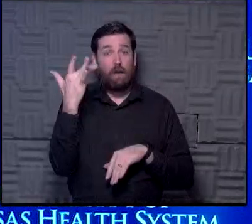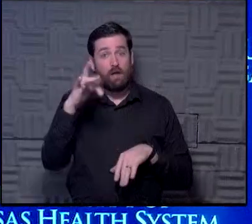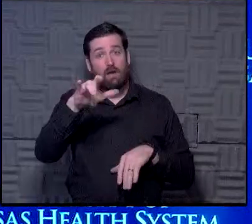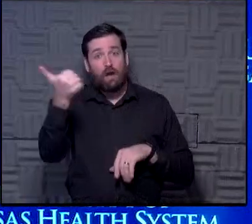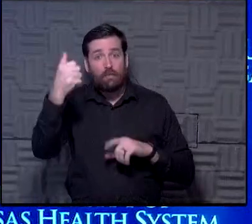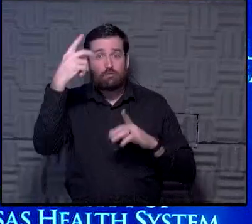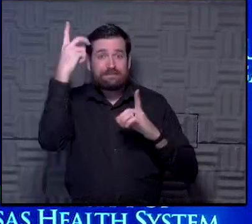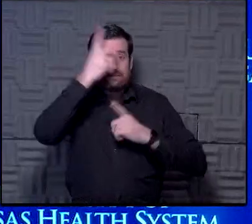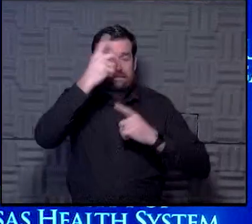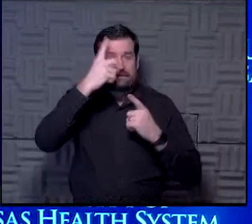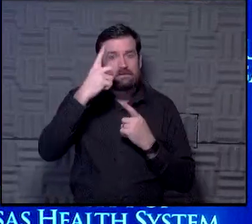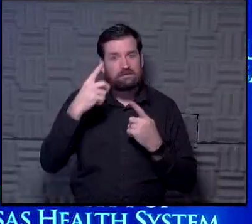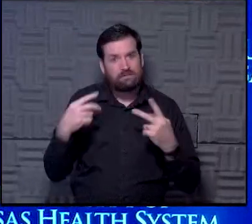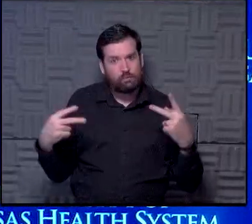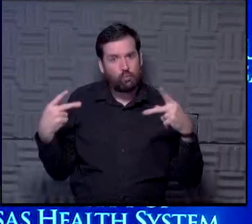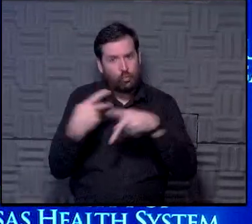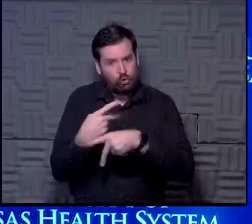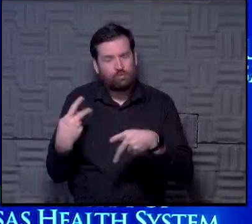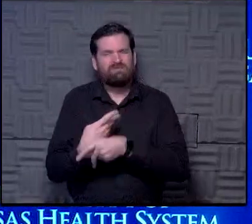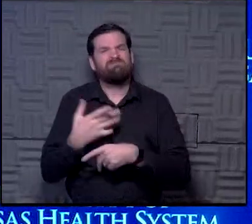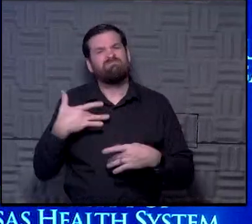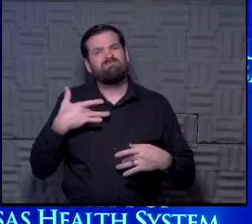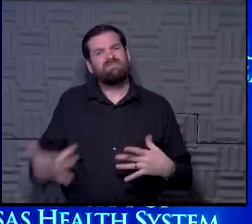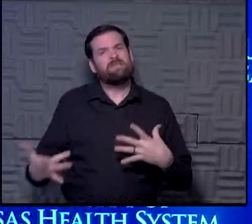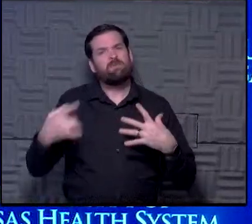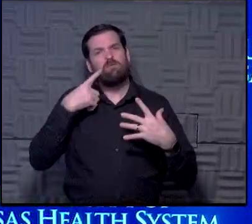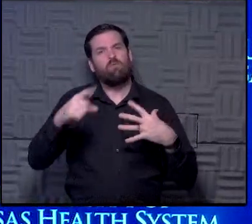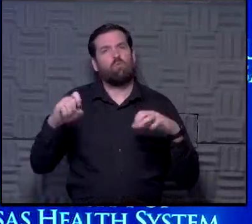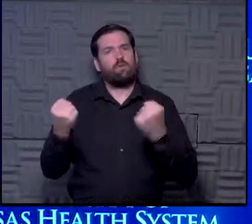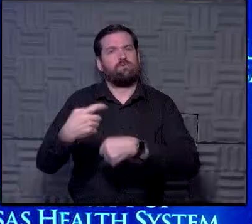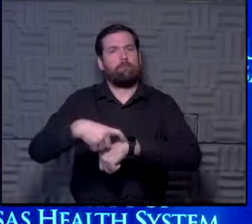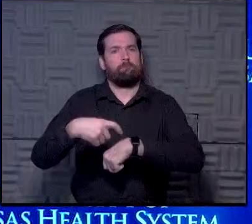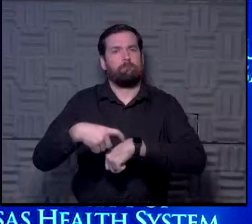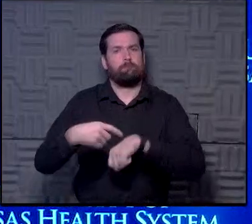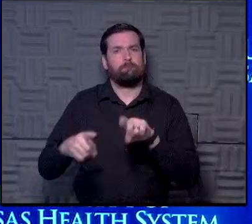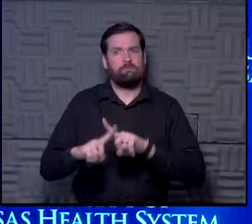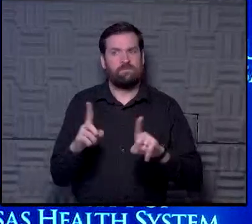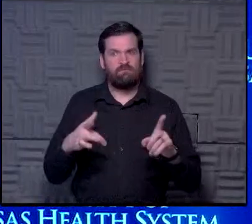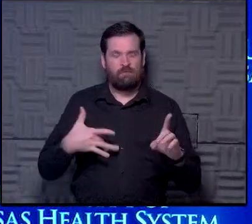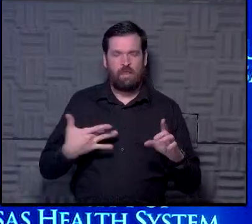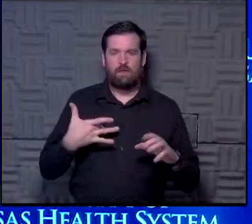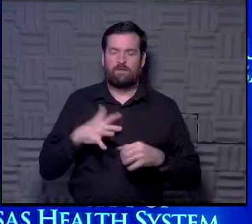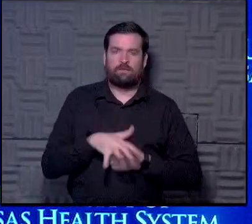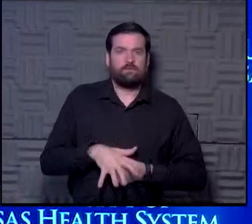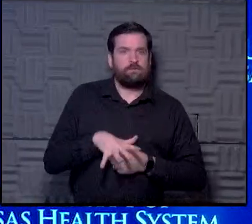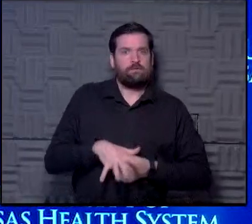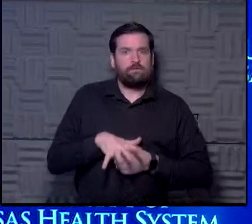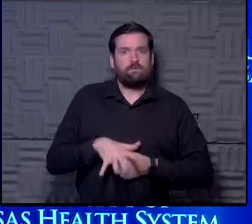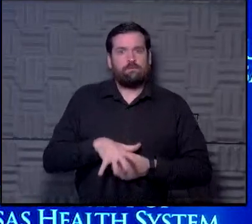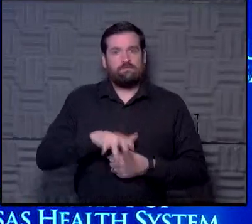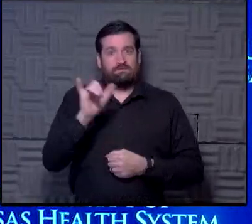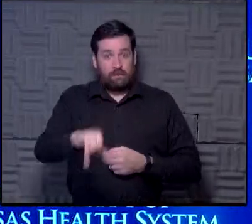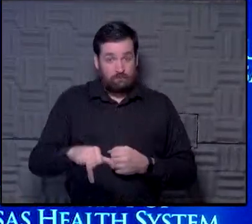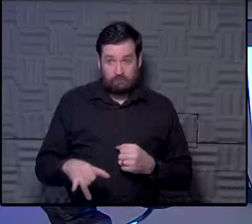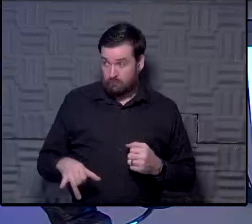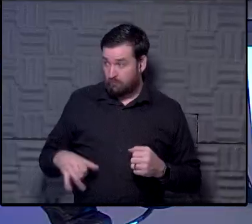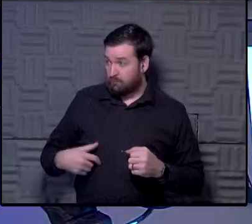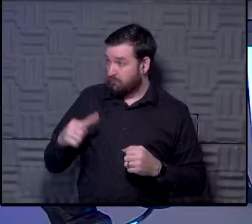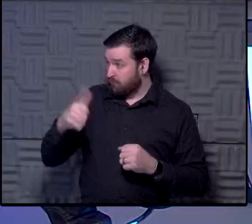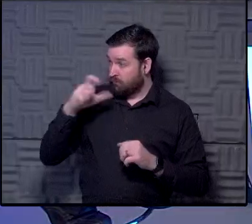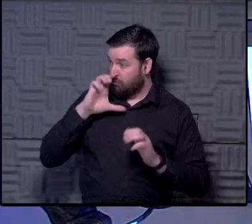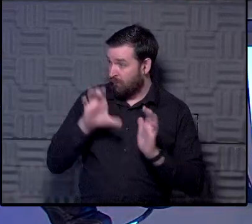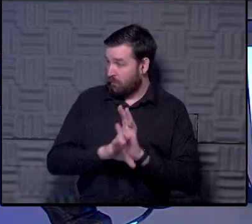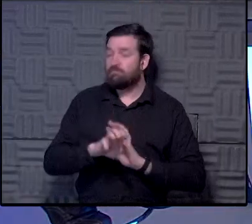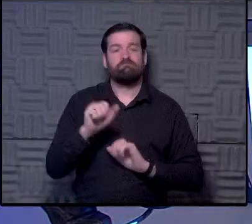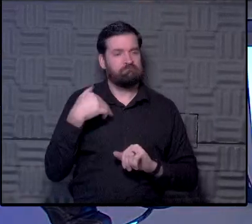are accelerating, which you typically expect in the winter. So I know we're all feeling the pinch of that. Yeah. So you have another graph.